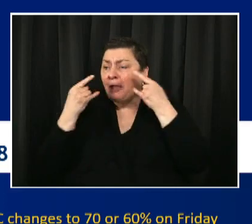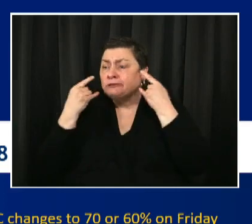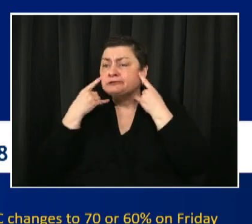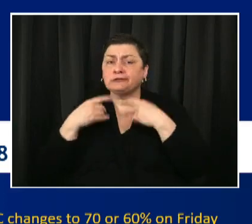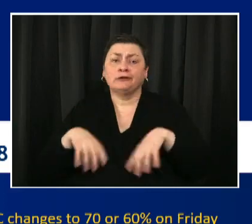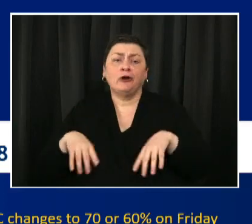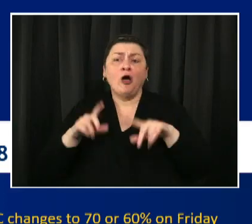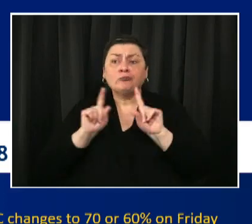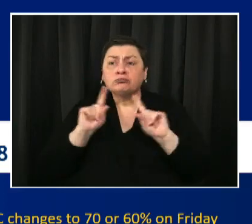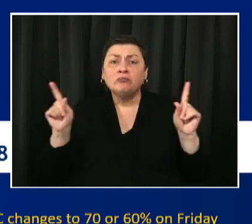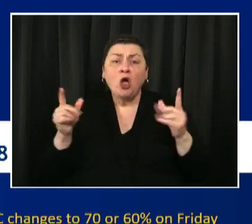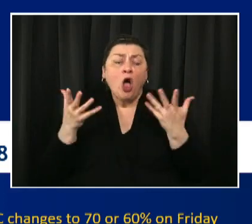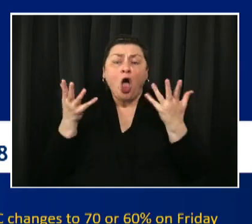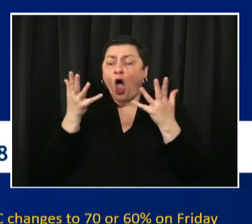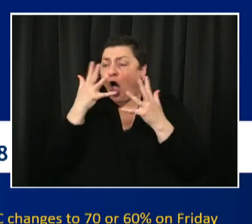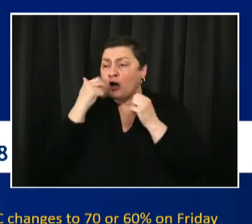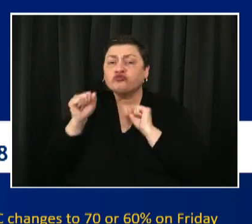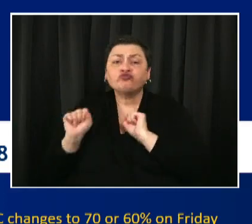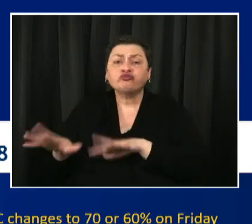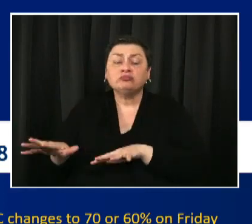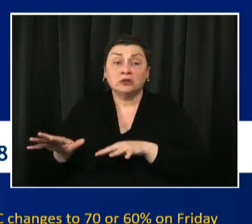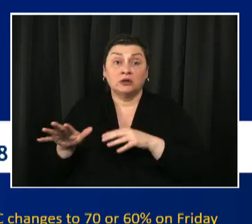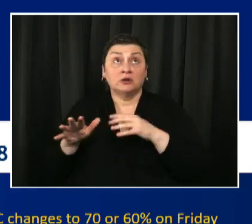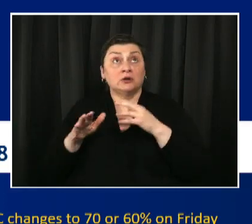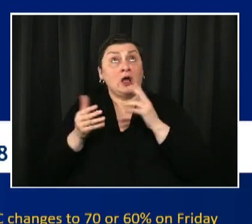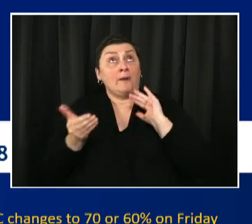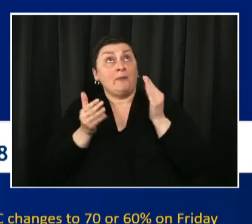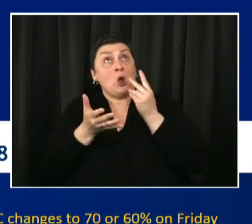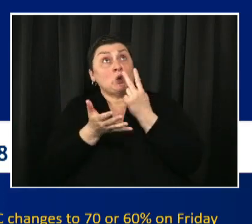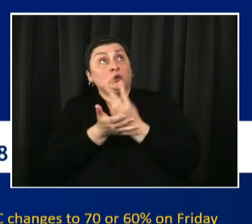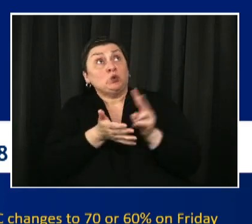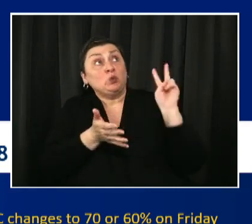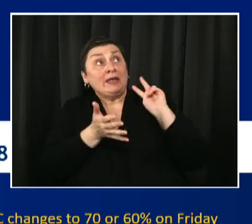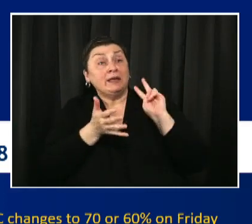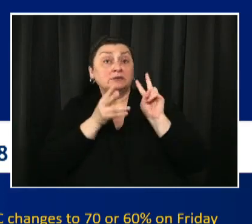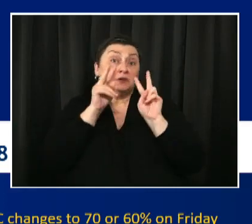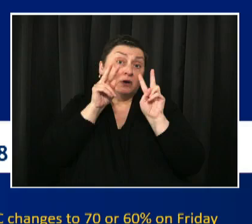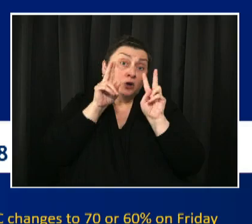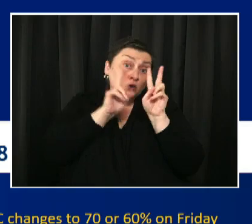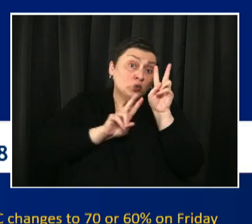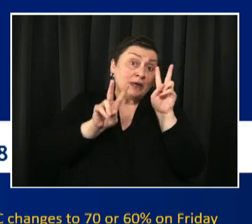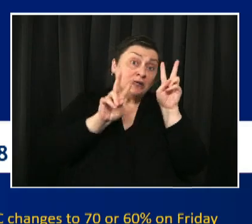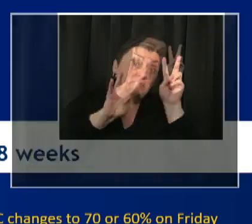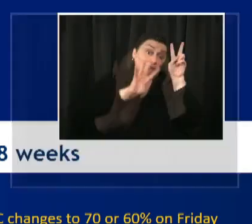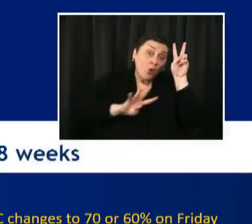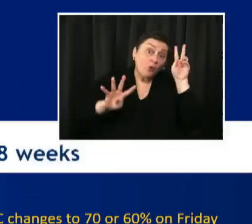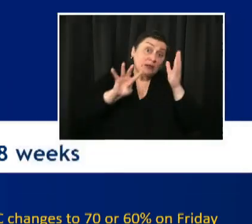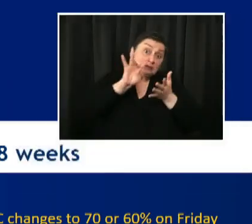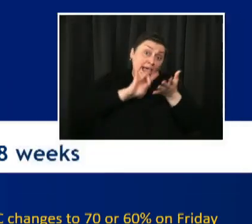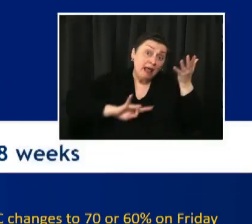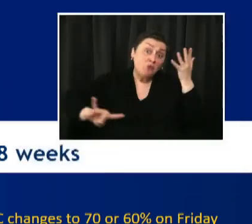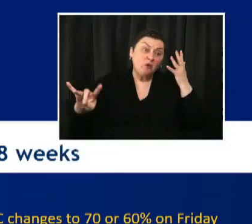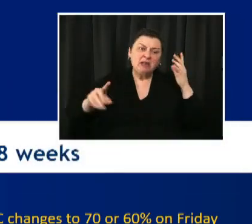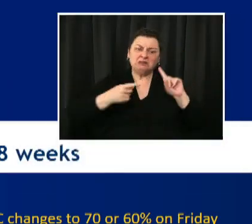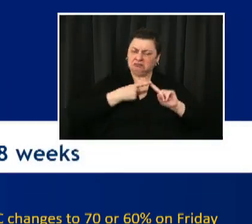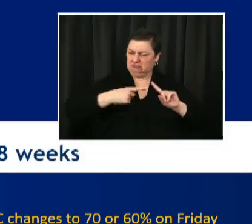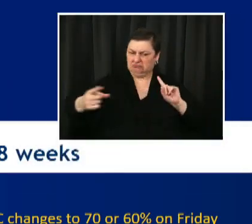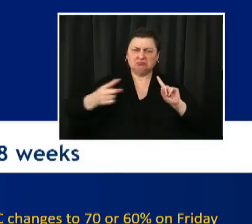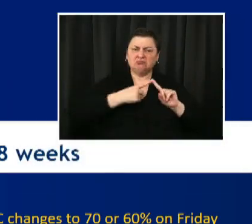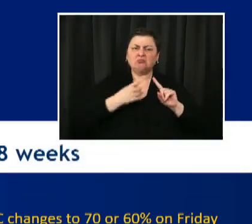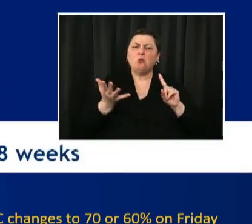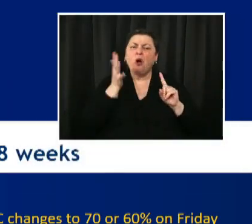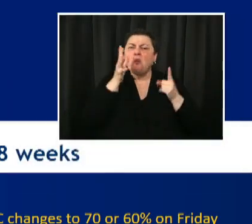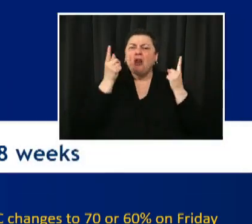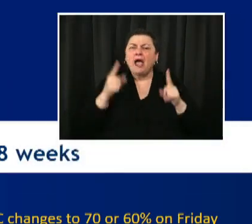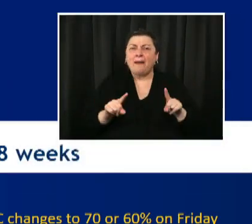last Friday, 2 weeks from last Friday, 4 weeks or 8 weeks, what difference does it make? And again, remembering